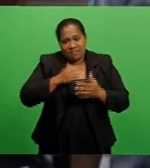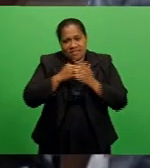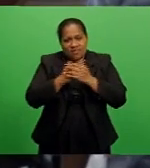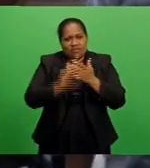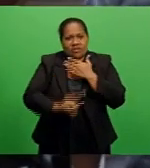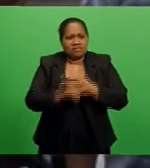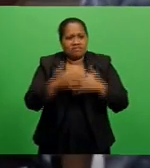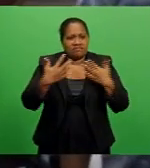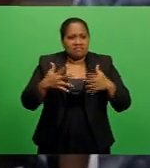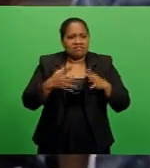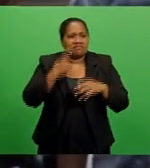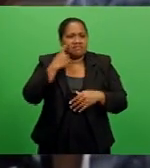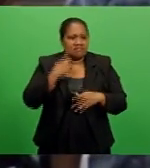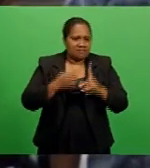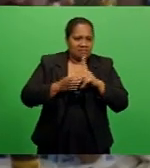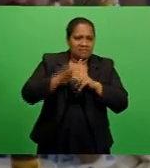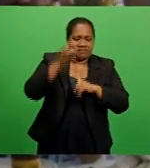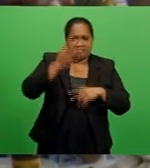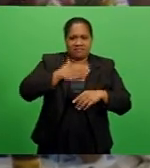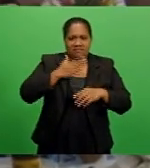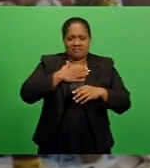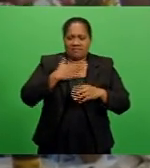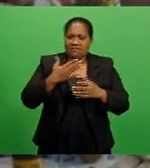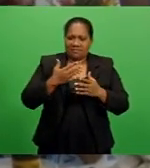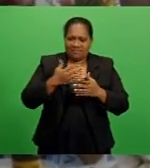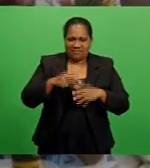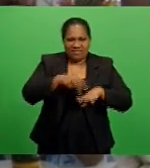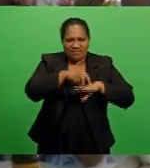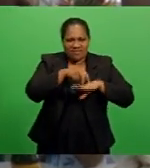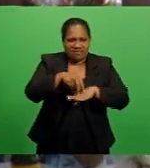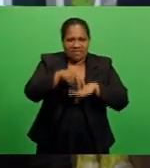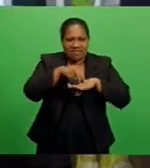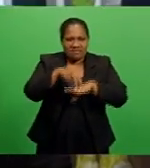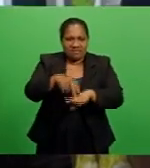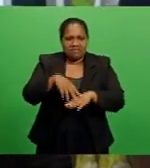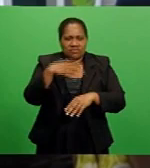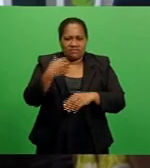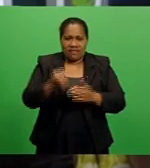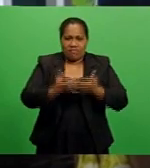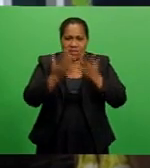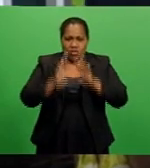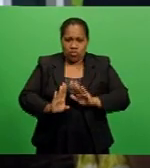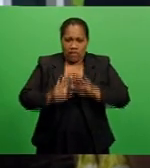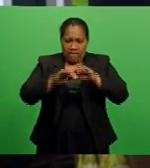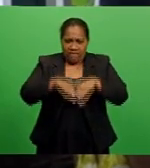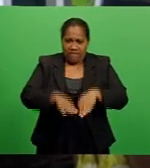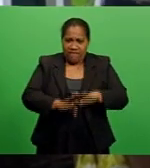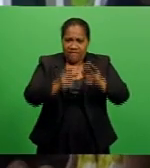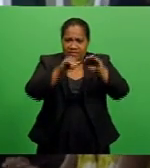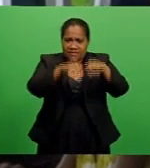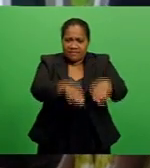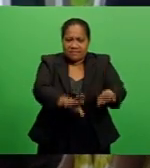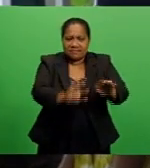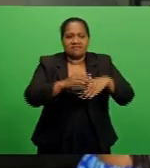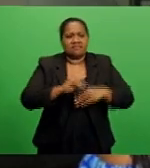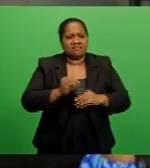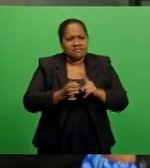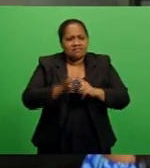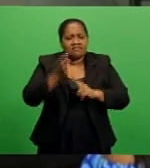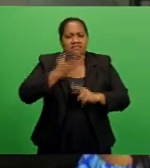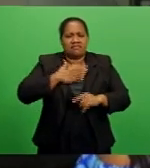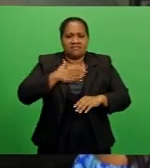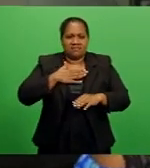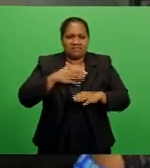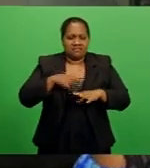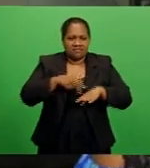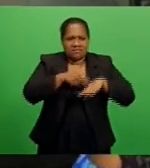and improve in all my surfings, get barrels, catch bigger waves, start popping ears and all, and yeah, just improve in my surfing, my